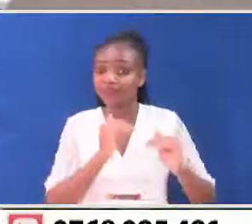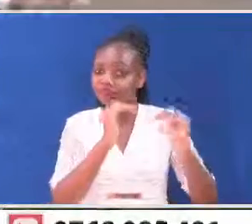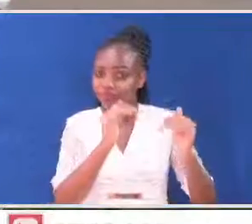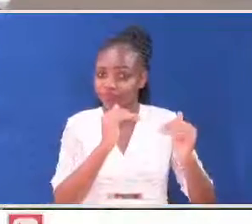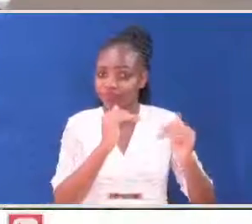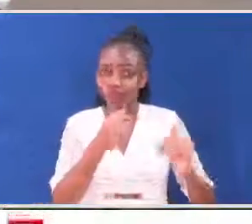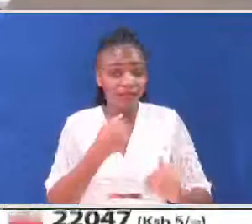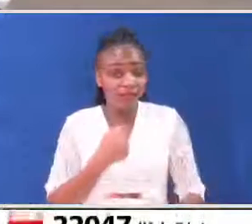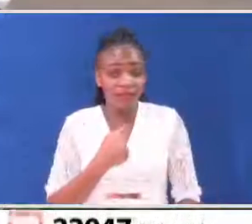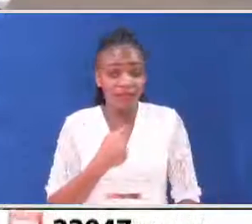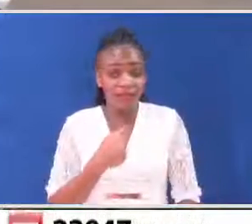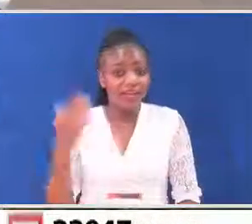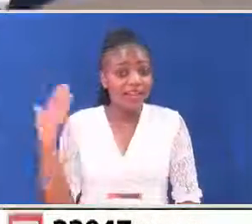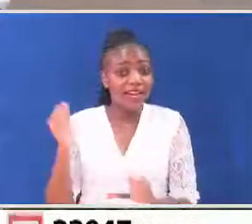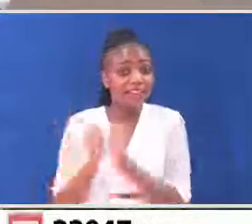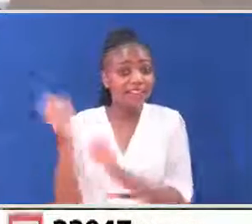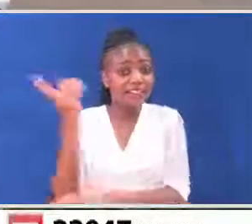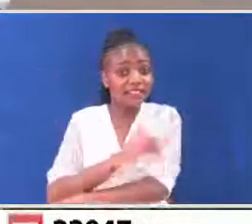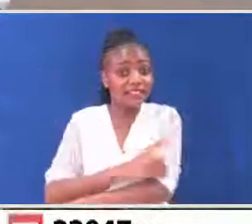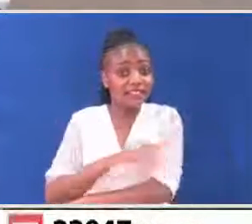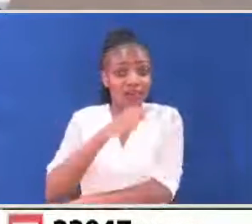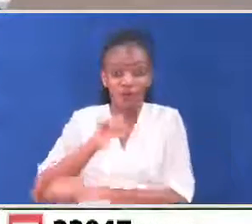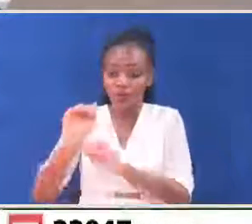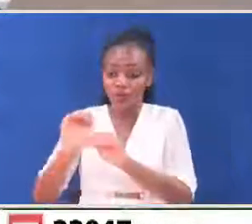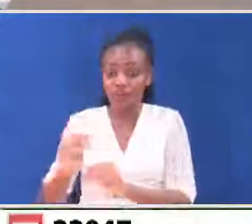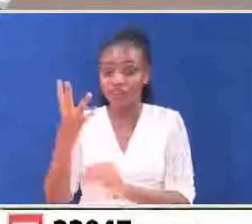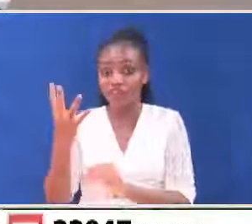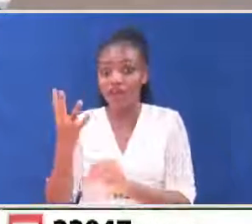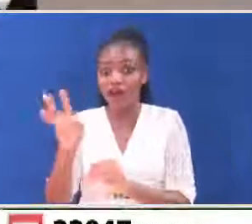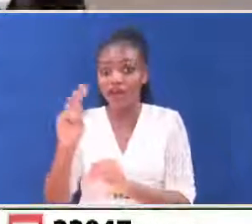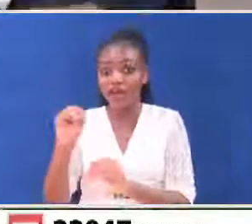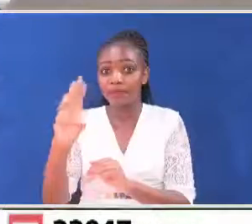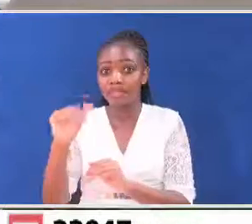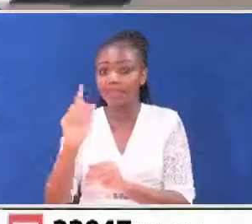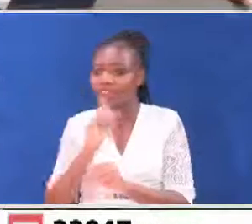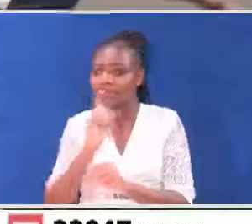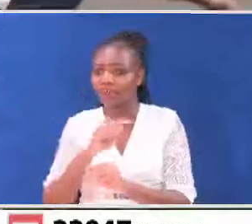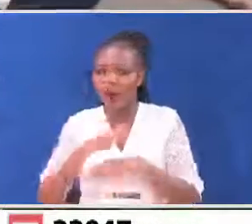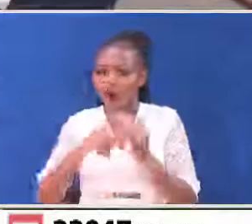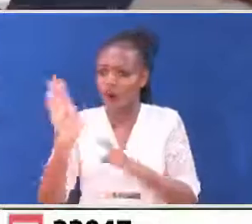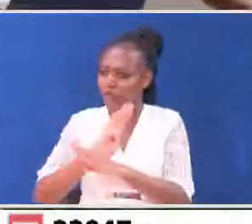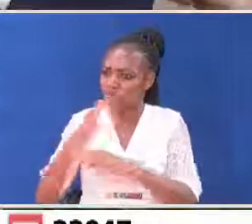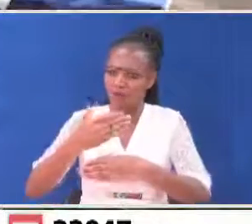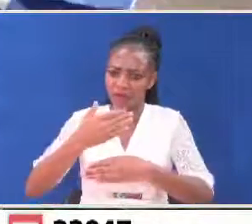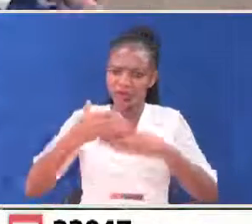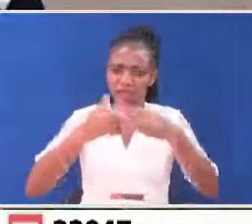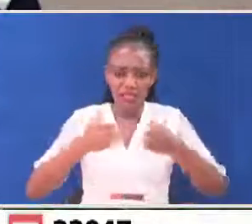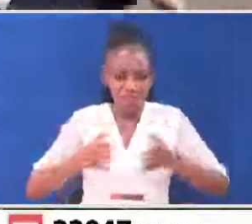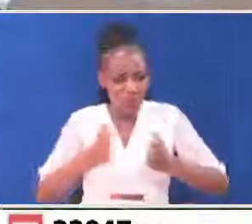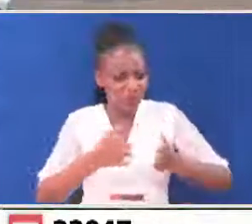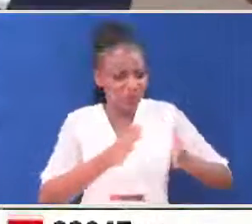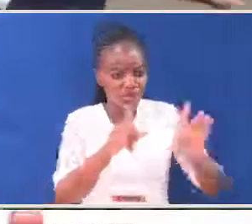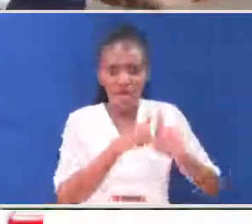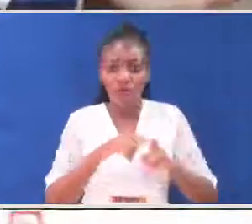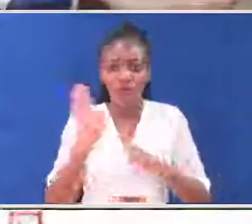today, in the last 10 days, we have buried 4 MCAs. They were all busy making roads in their areas. They were all